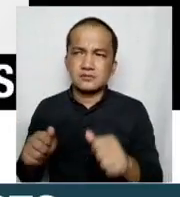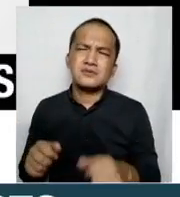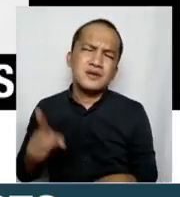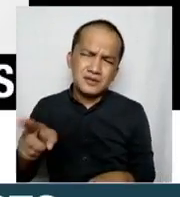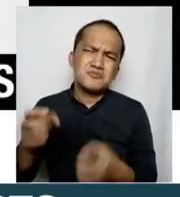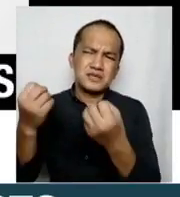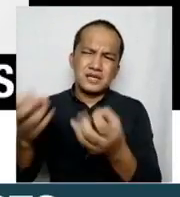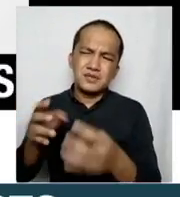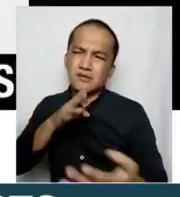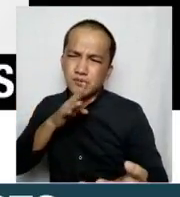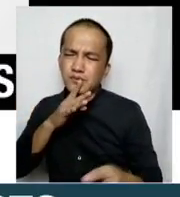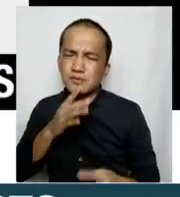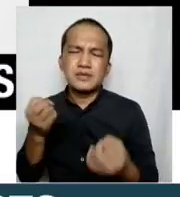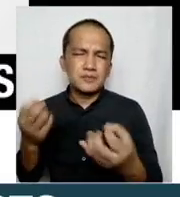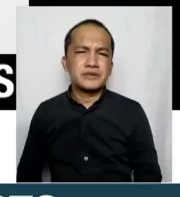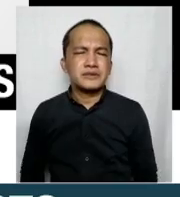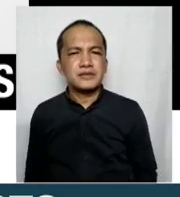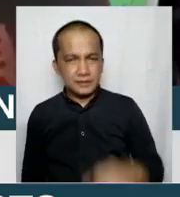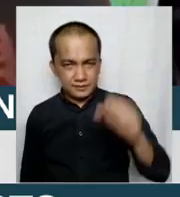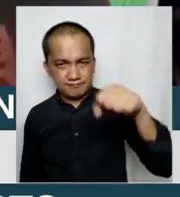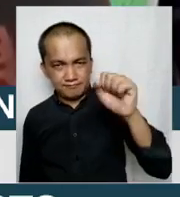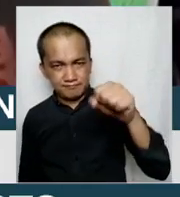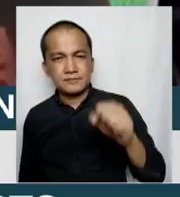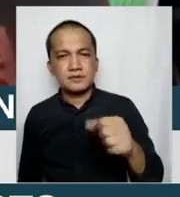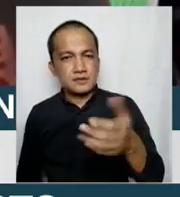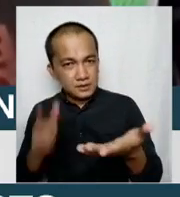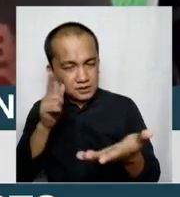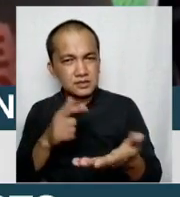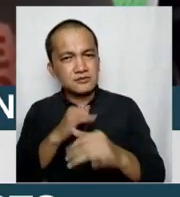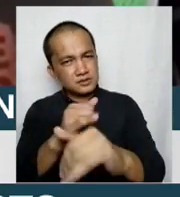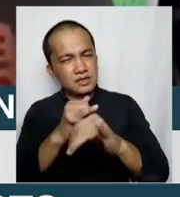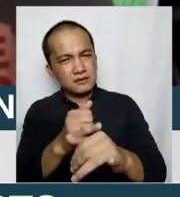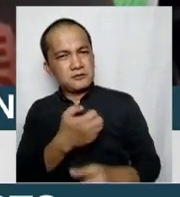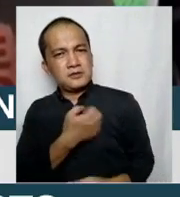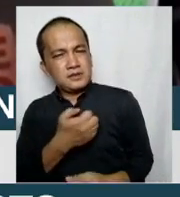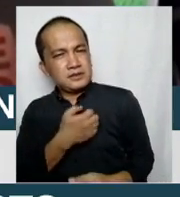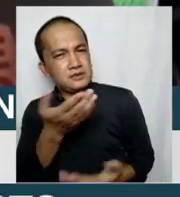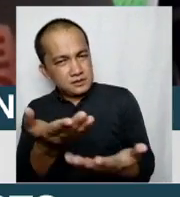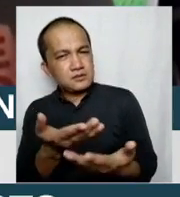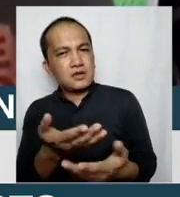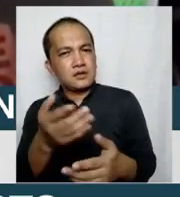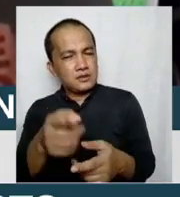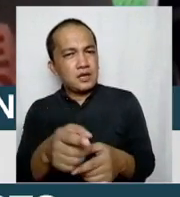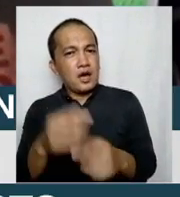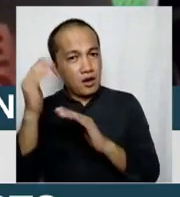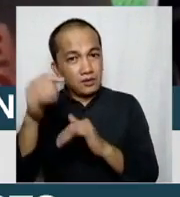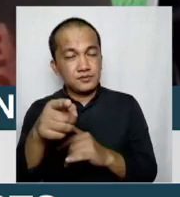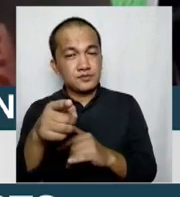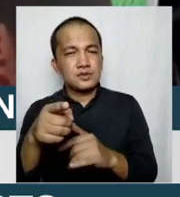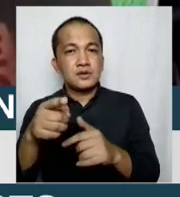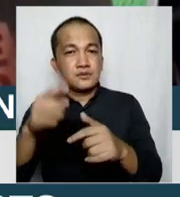nagsasalita. All right, Ms. Lisa, I do share the same sentiments that you have, and I hope the government hears what